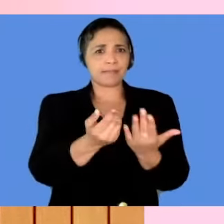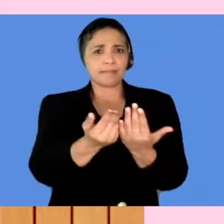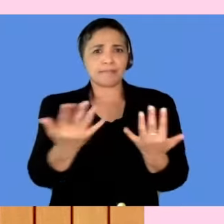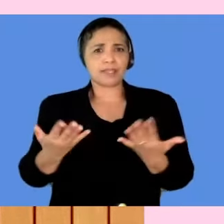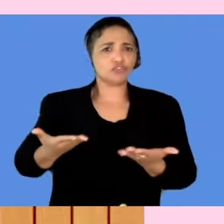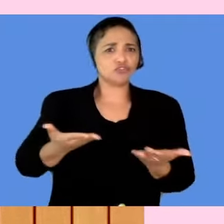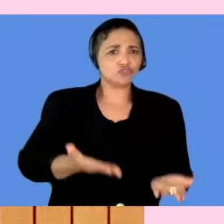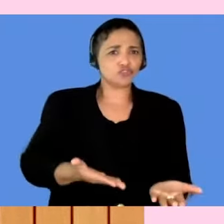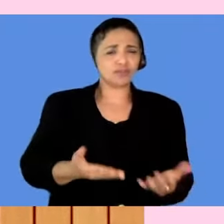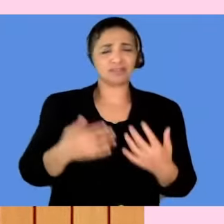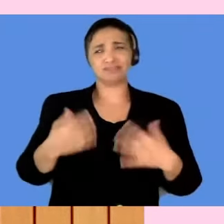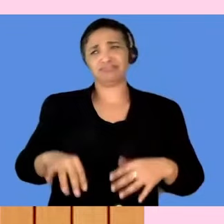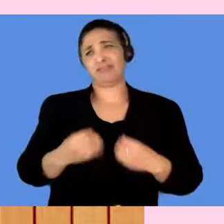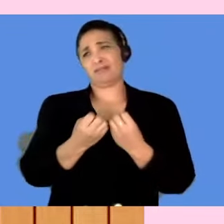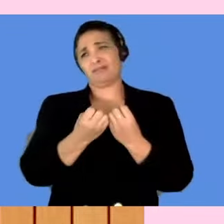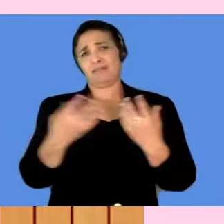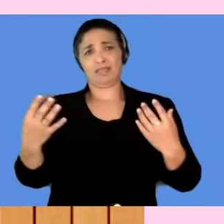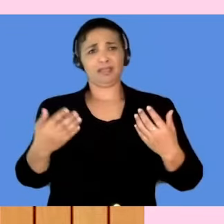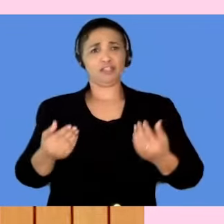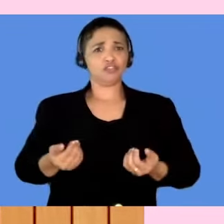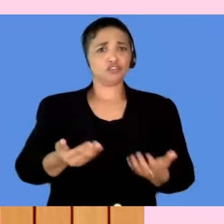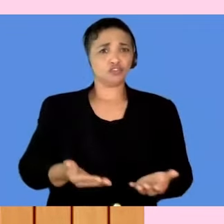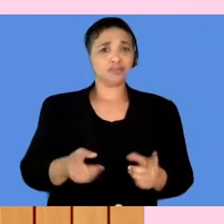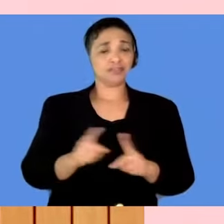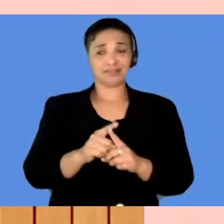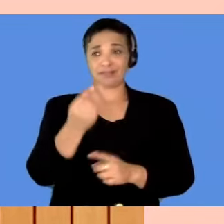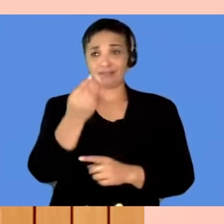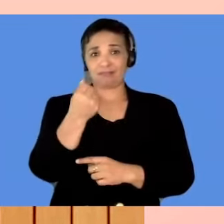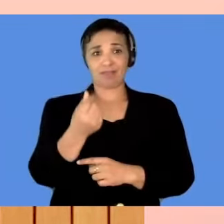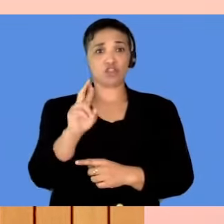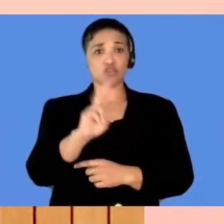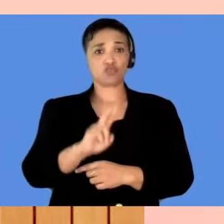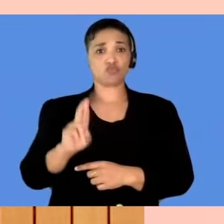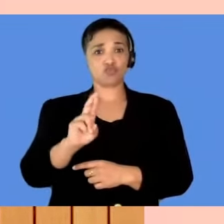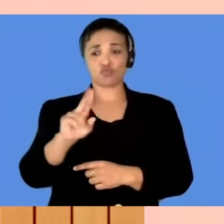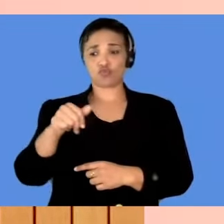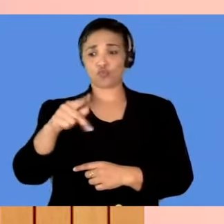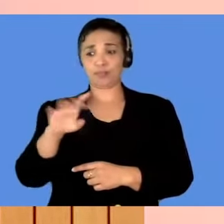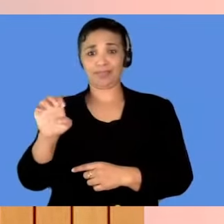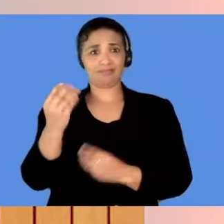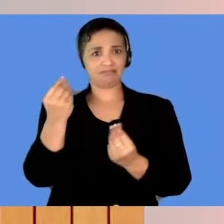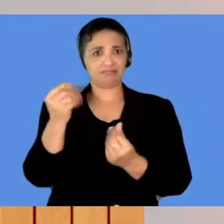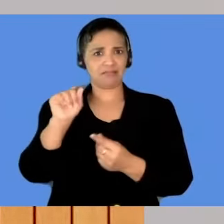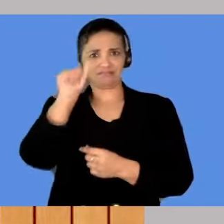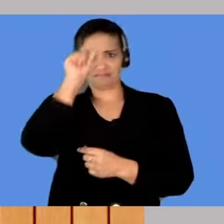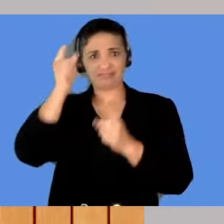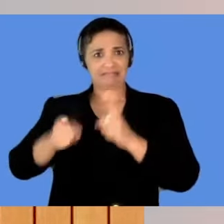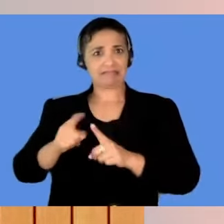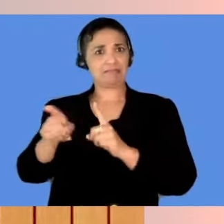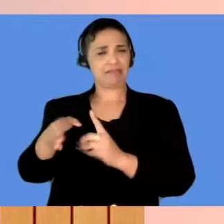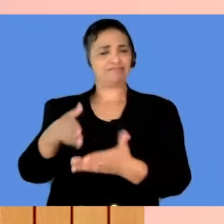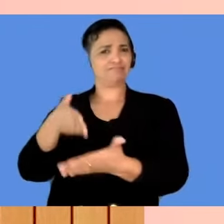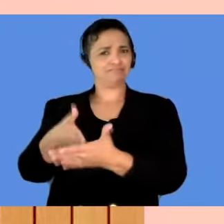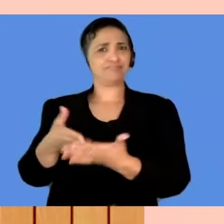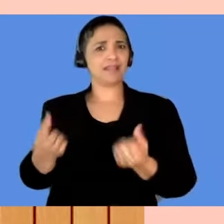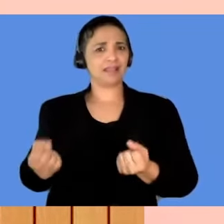procure billions of rupees every year, and they procure things which creates barrier. And I think it is